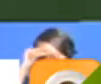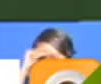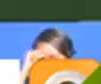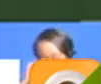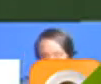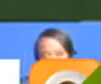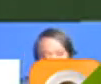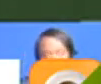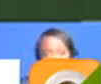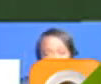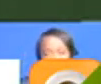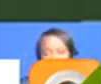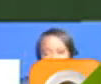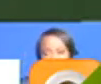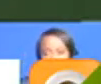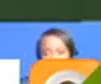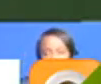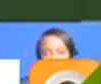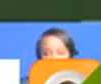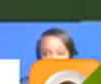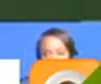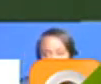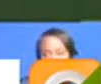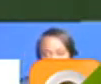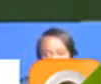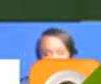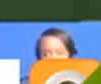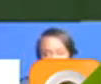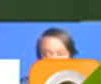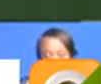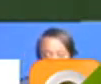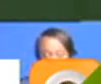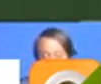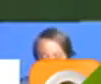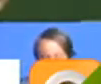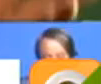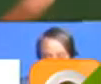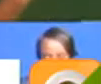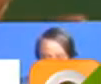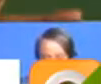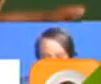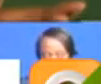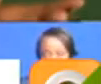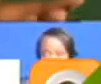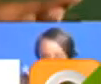And we have discussed here with these